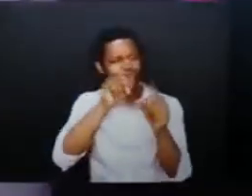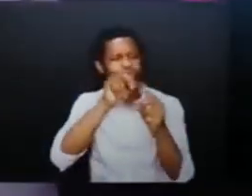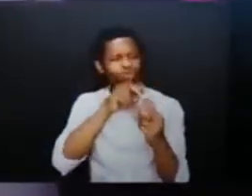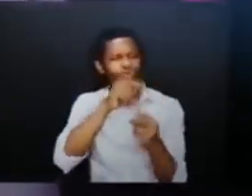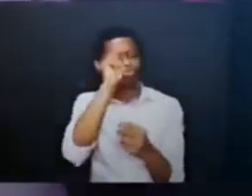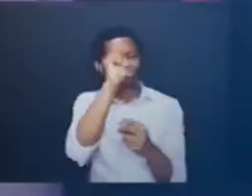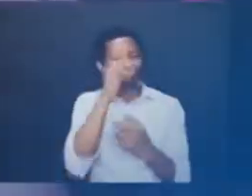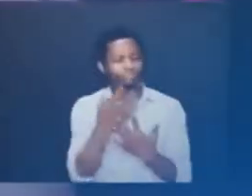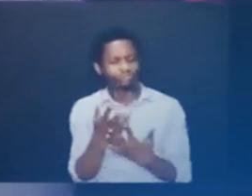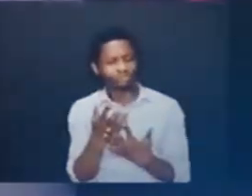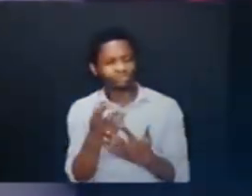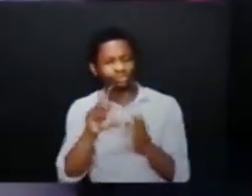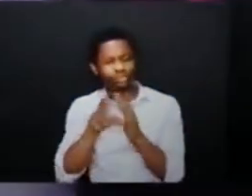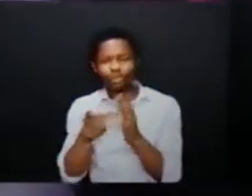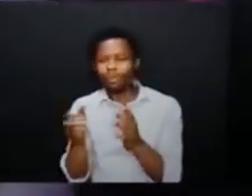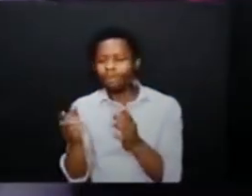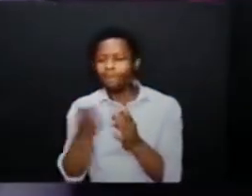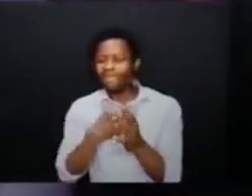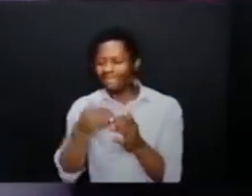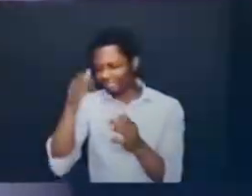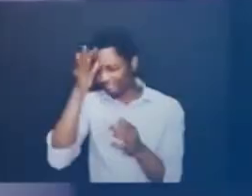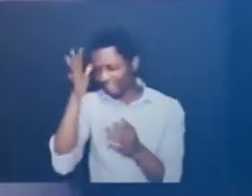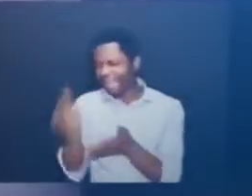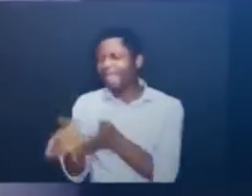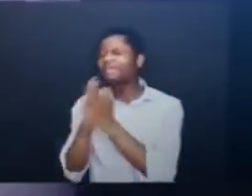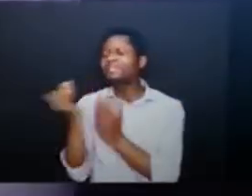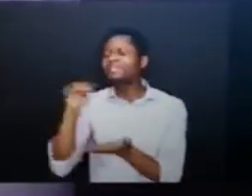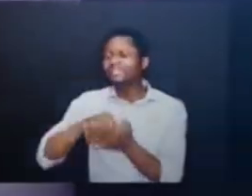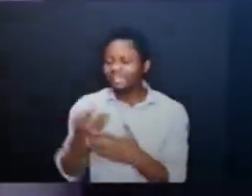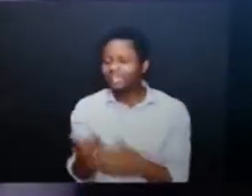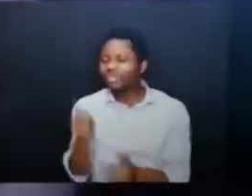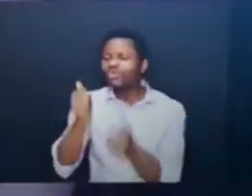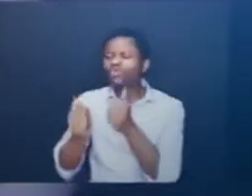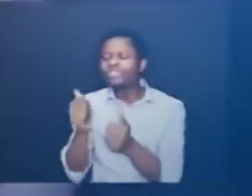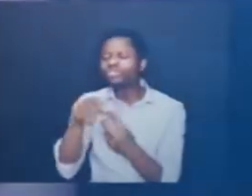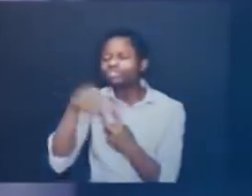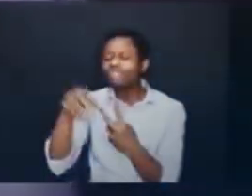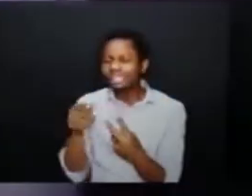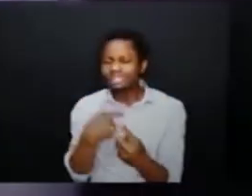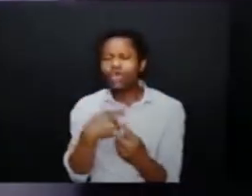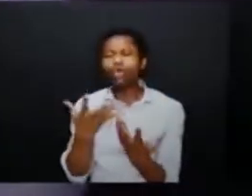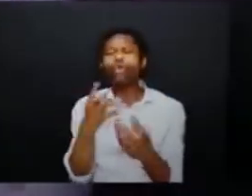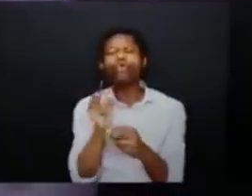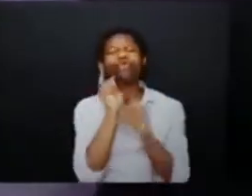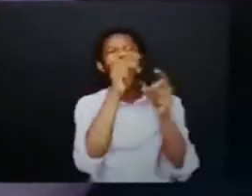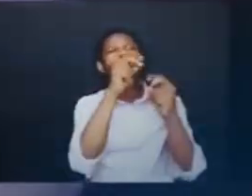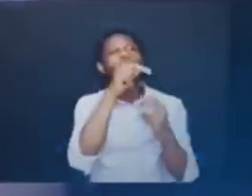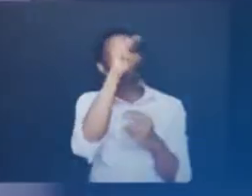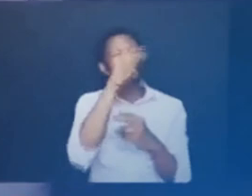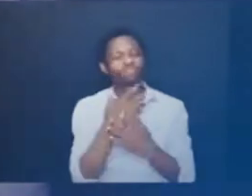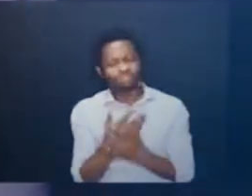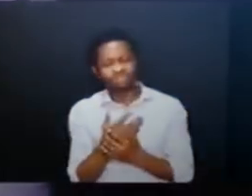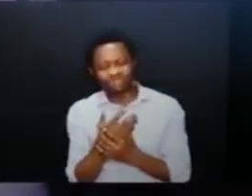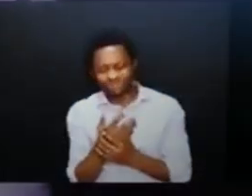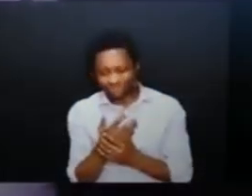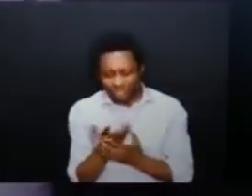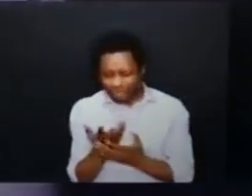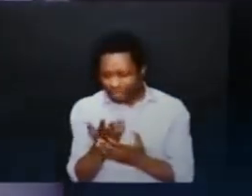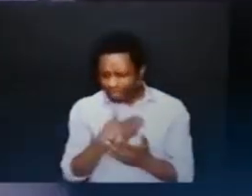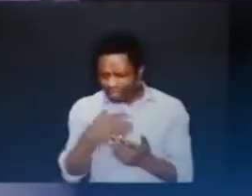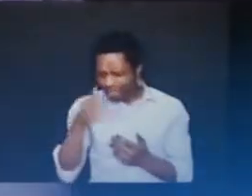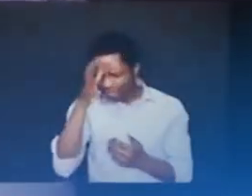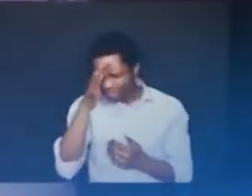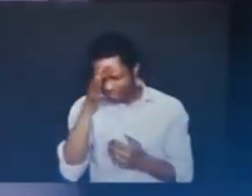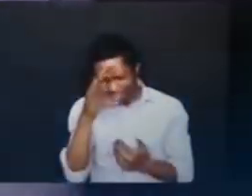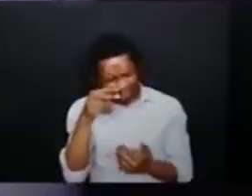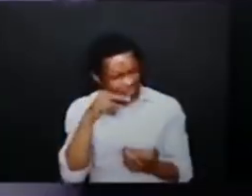wouldn't tell you the experience I had in the north. It is one of the reasons why I'm